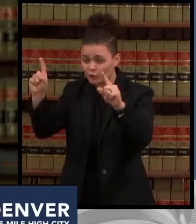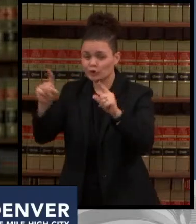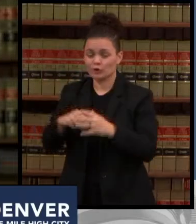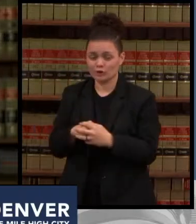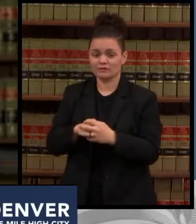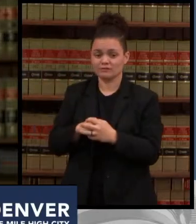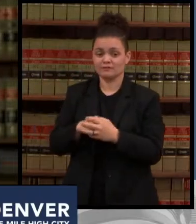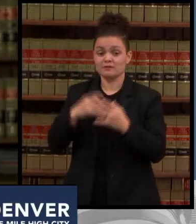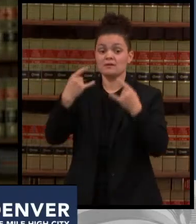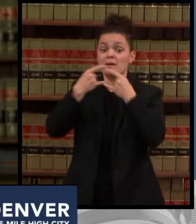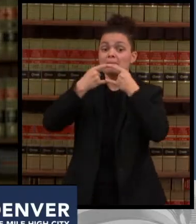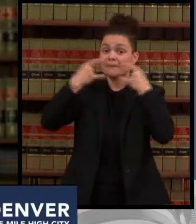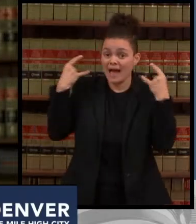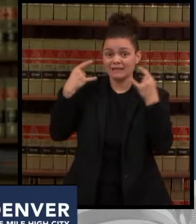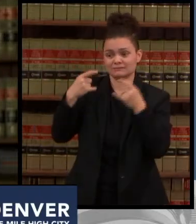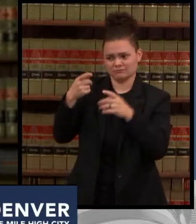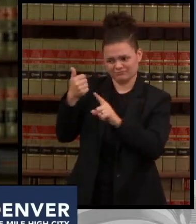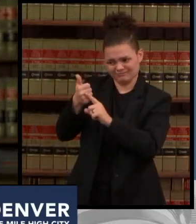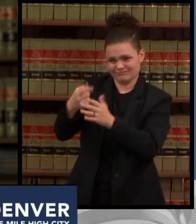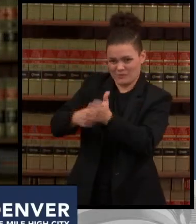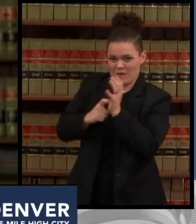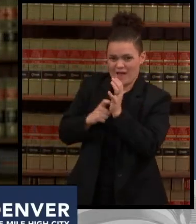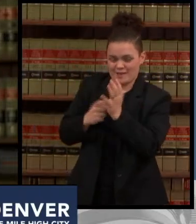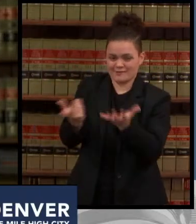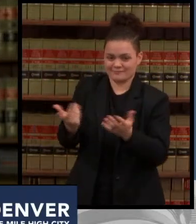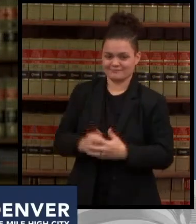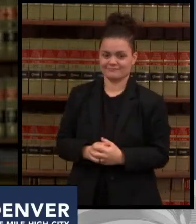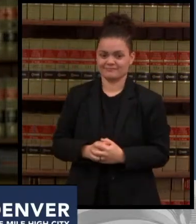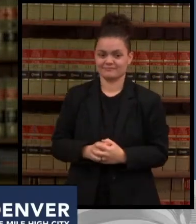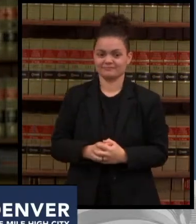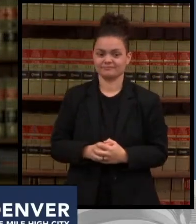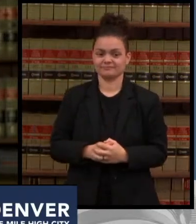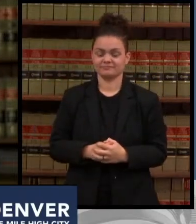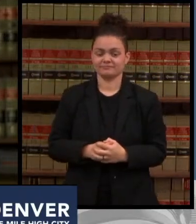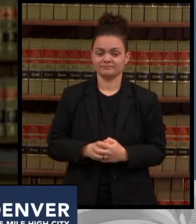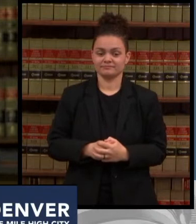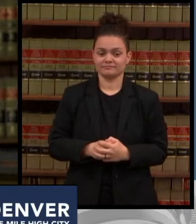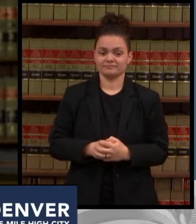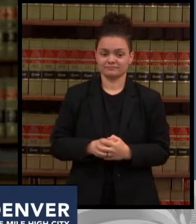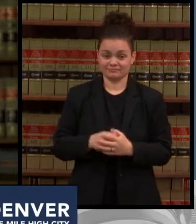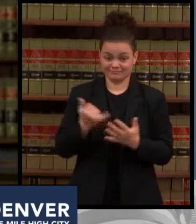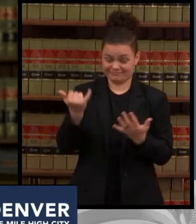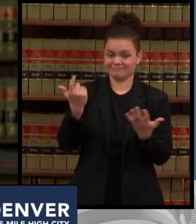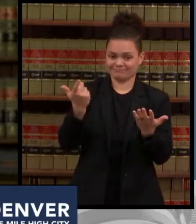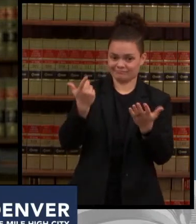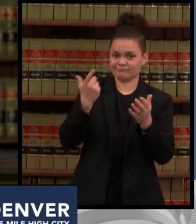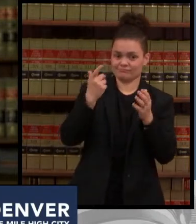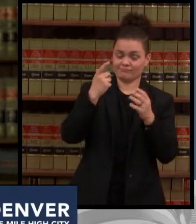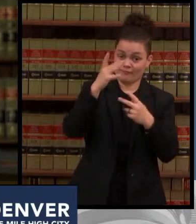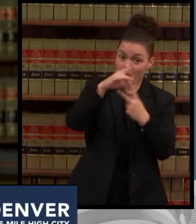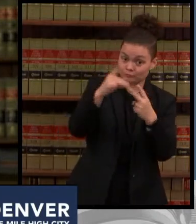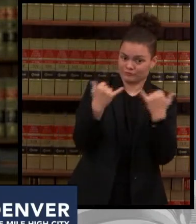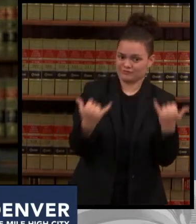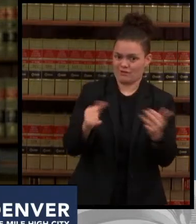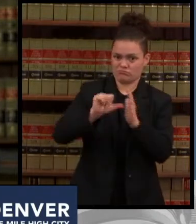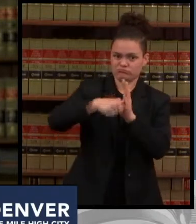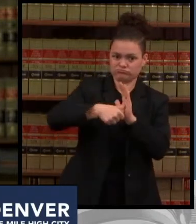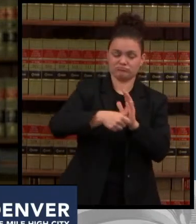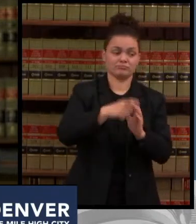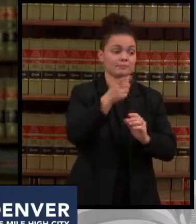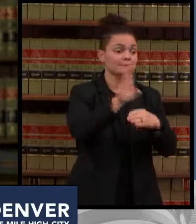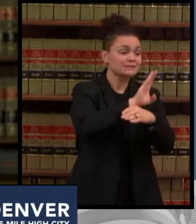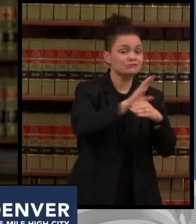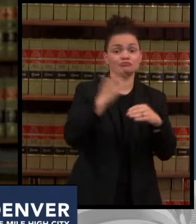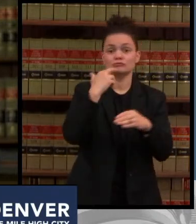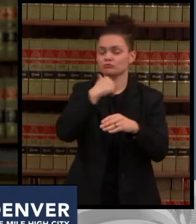enforce face covering orders or vaccine passports because of those who chose not to get vaccinated. Hospitals are overwhelmed